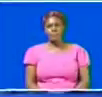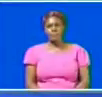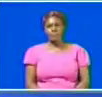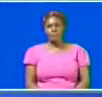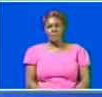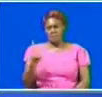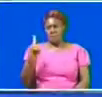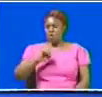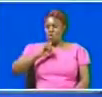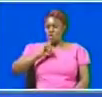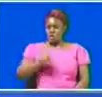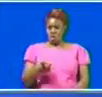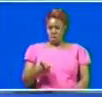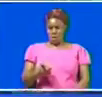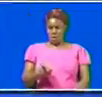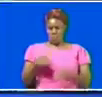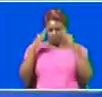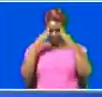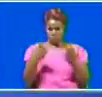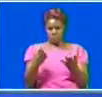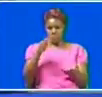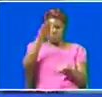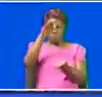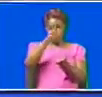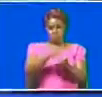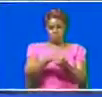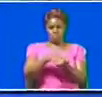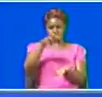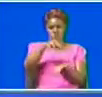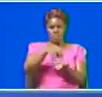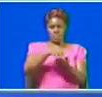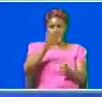The directive is largely poised to ease the case backlog at the